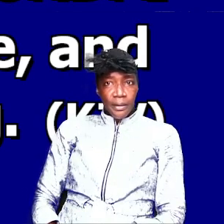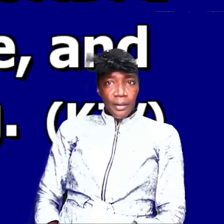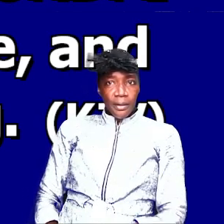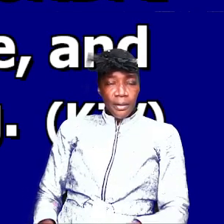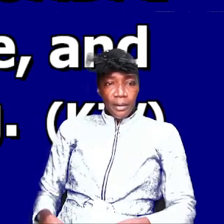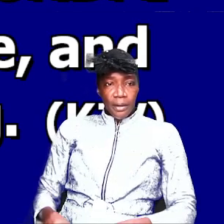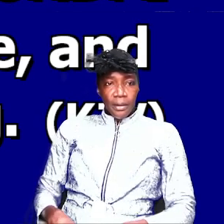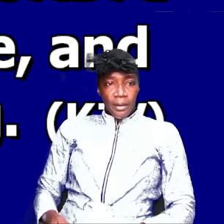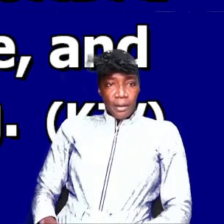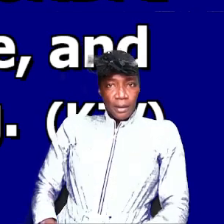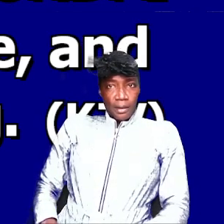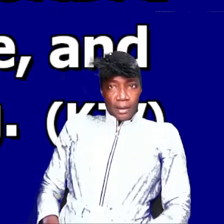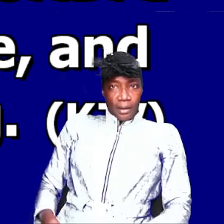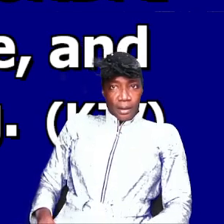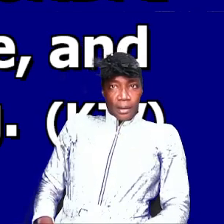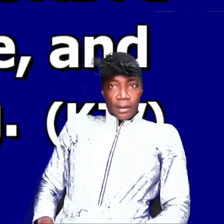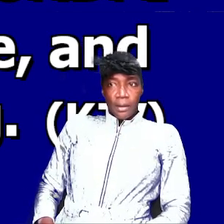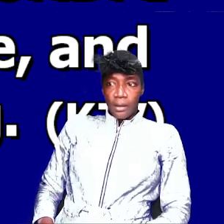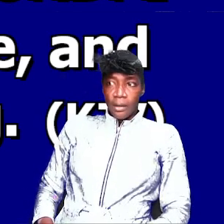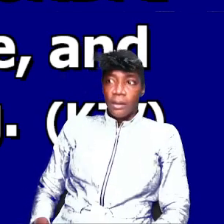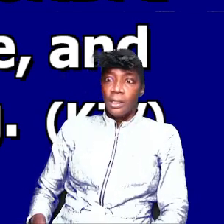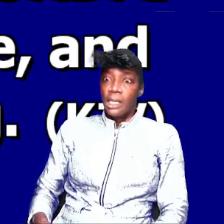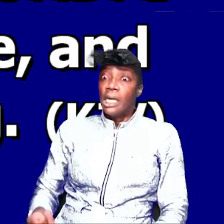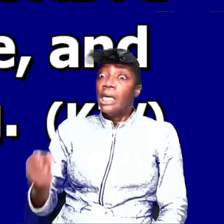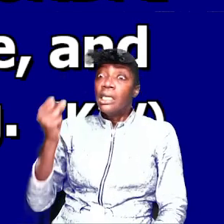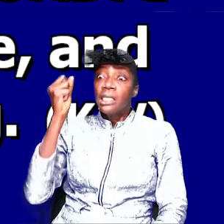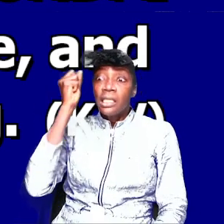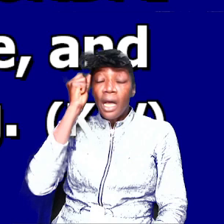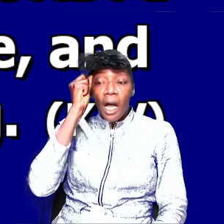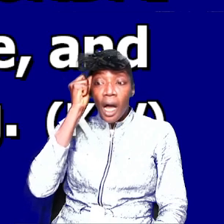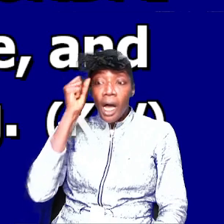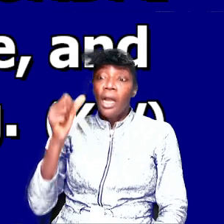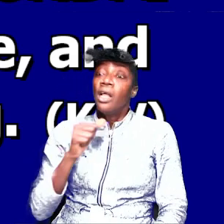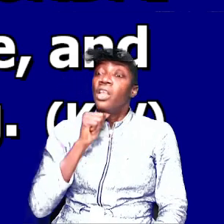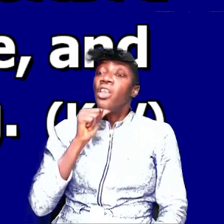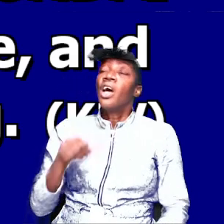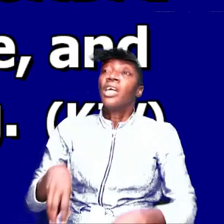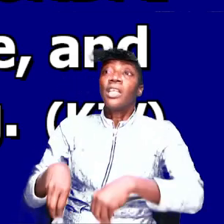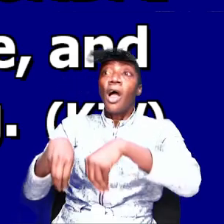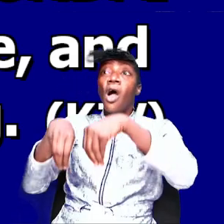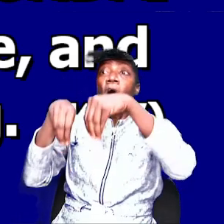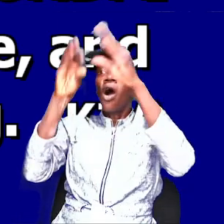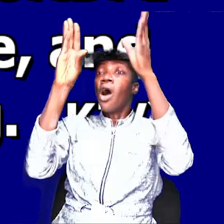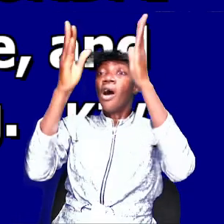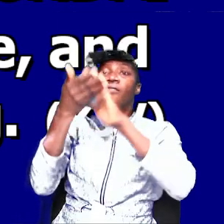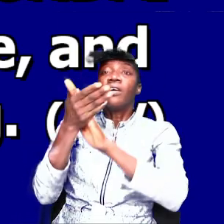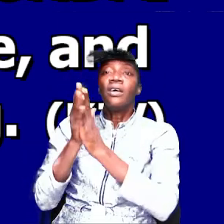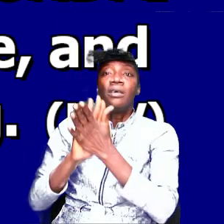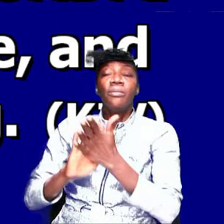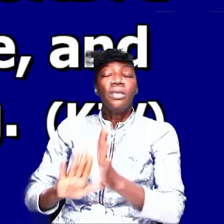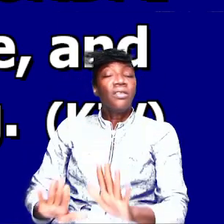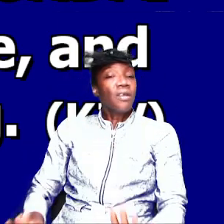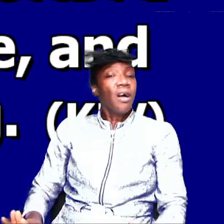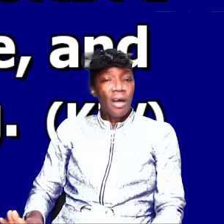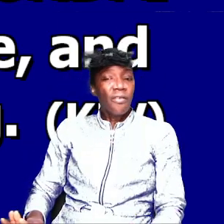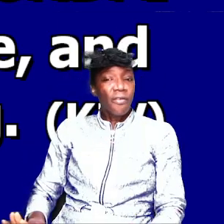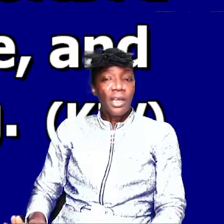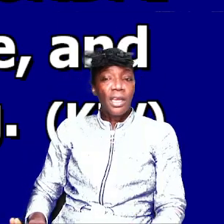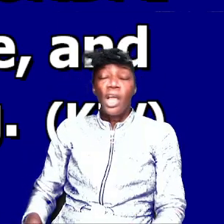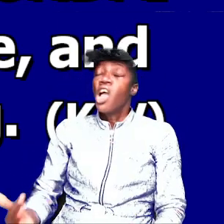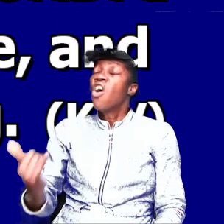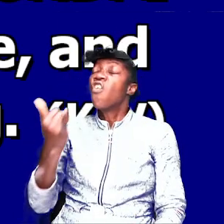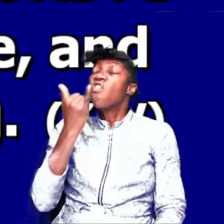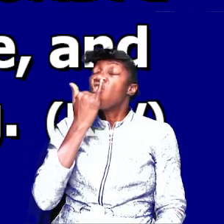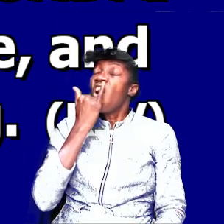Saul should not have offered peace offering and the burnt offering. So this was the first thing